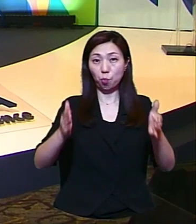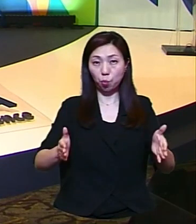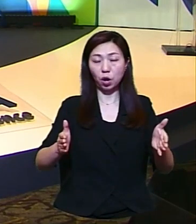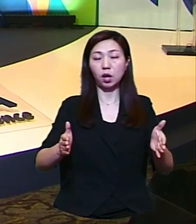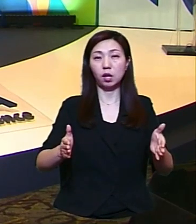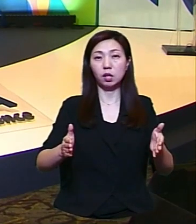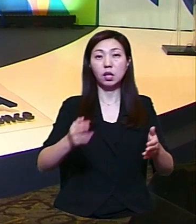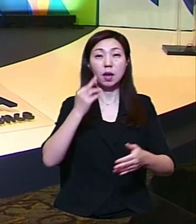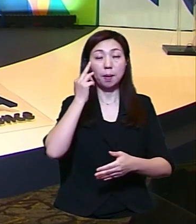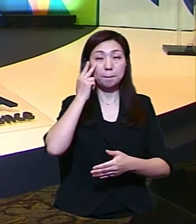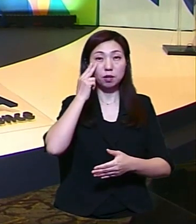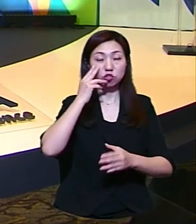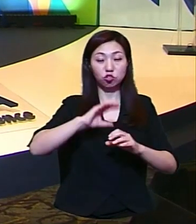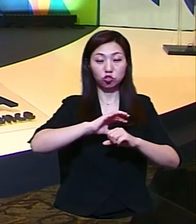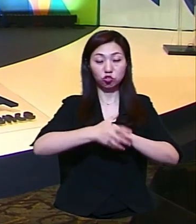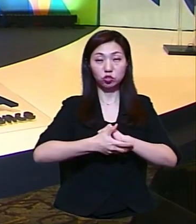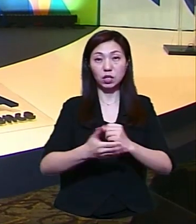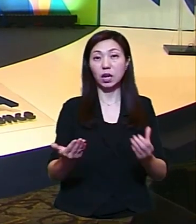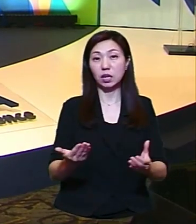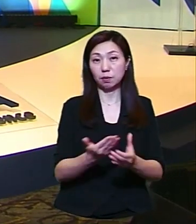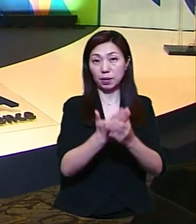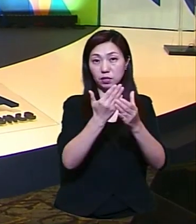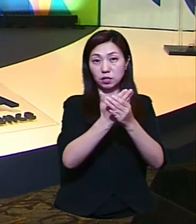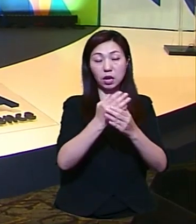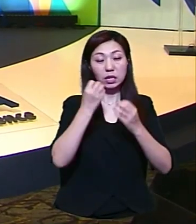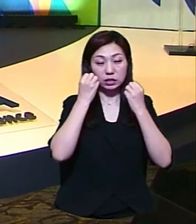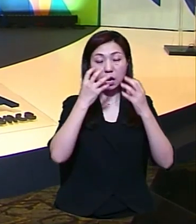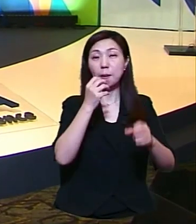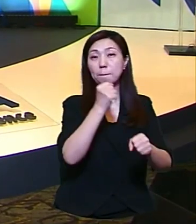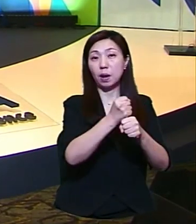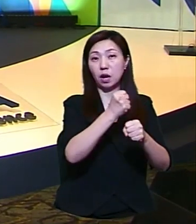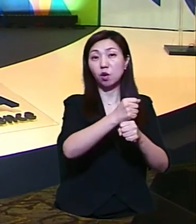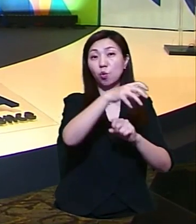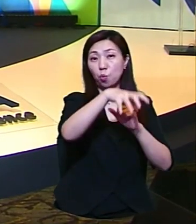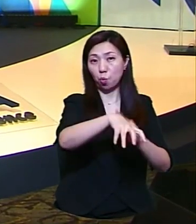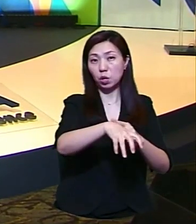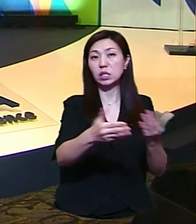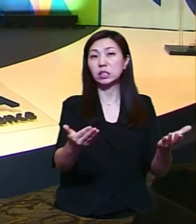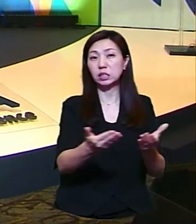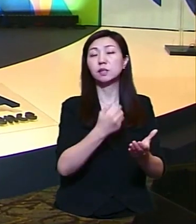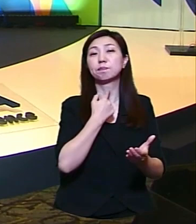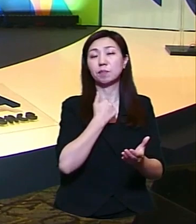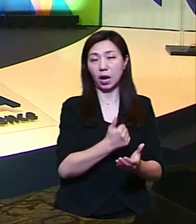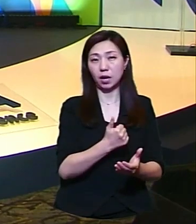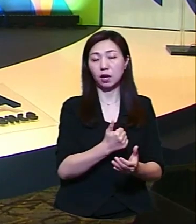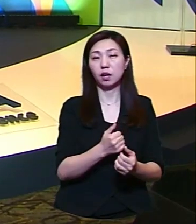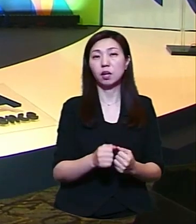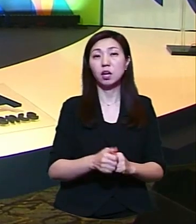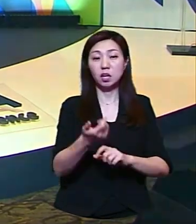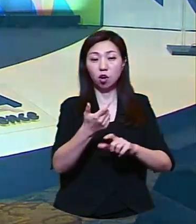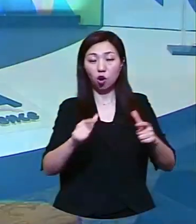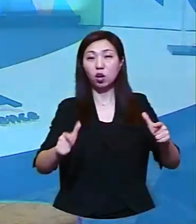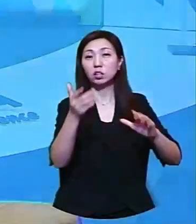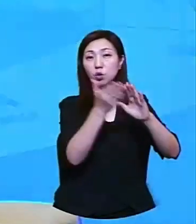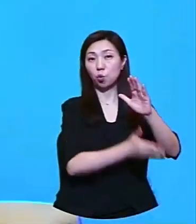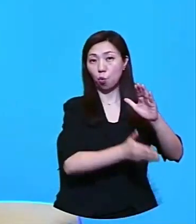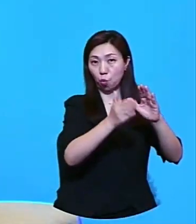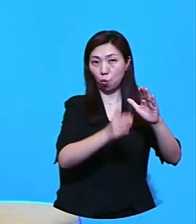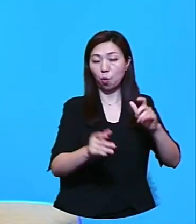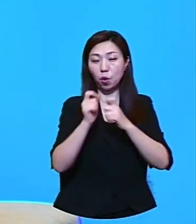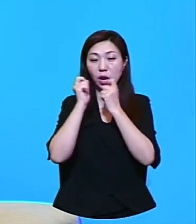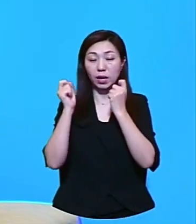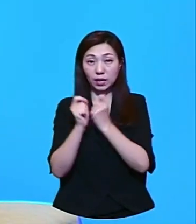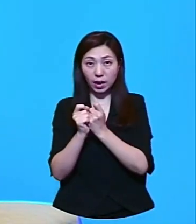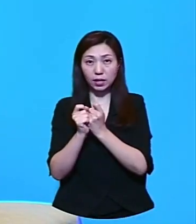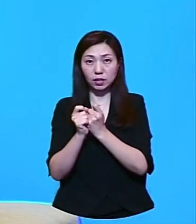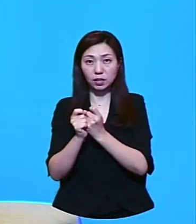spearheaded and served as the technical lead for a number of public-private partnerships, including the